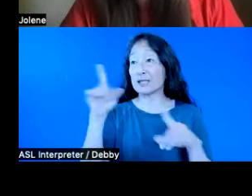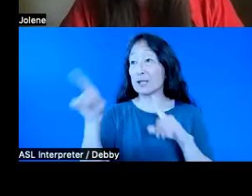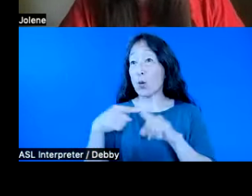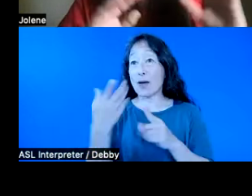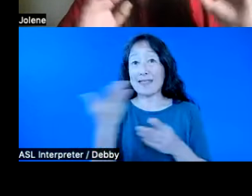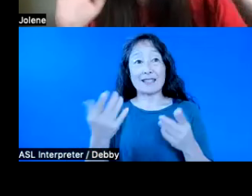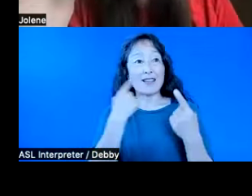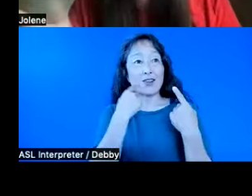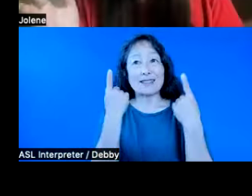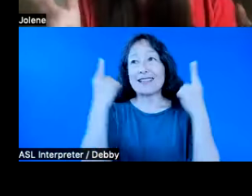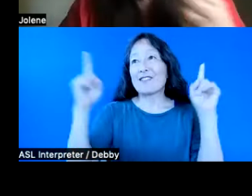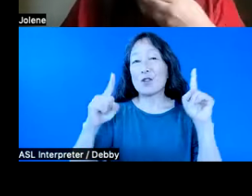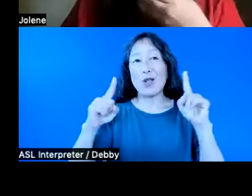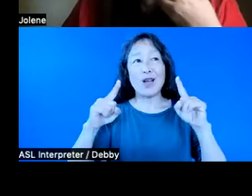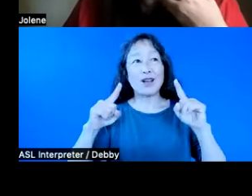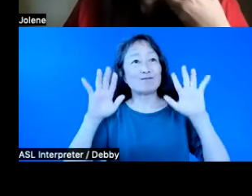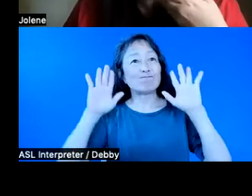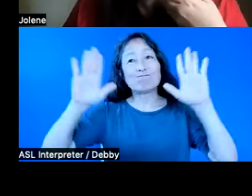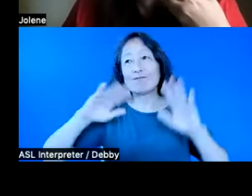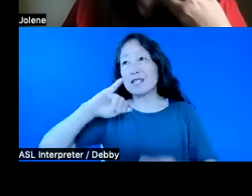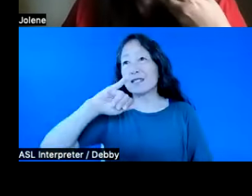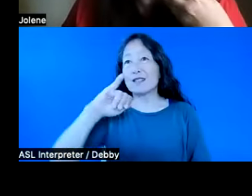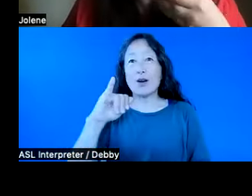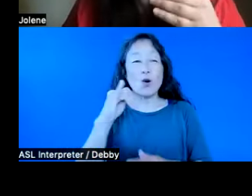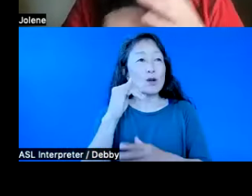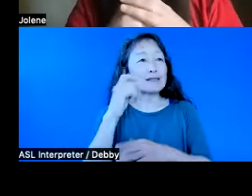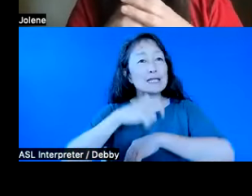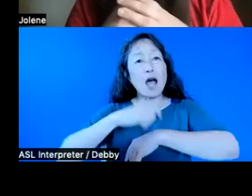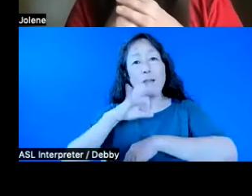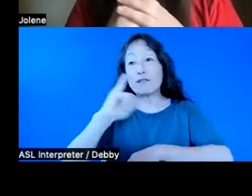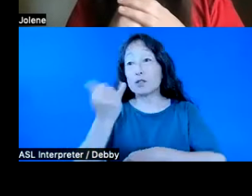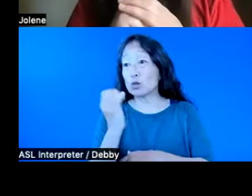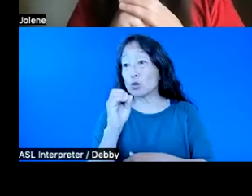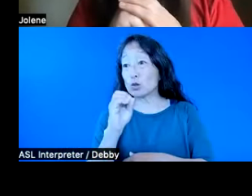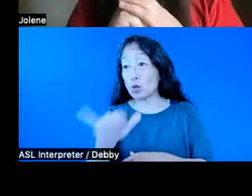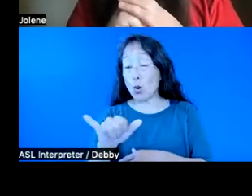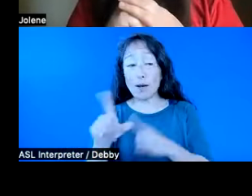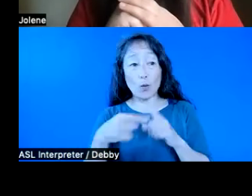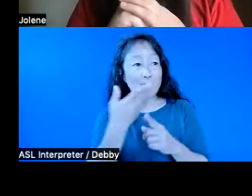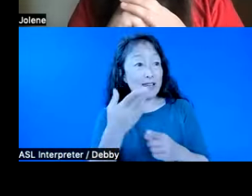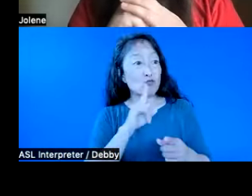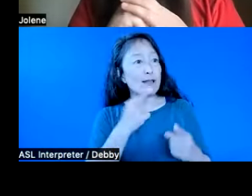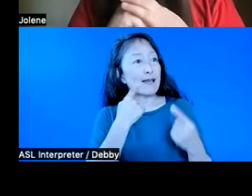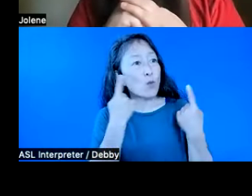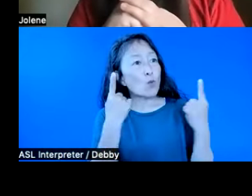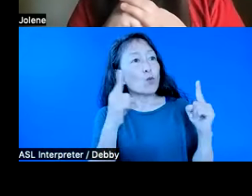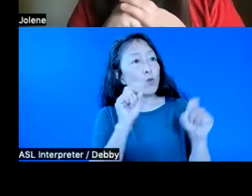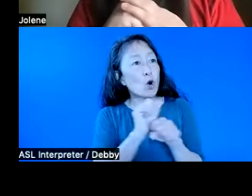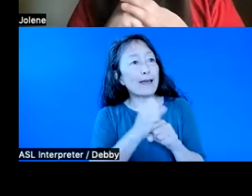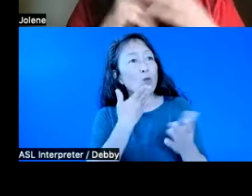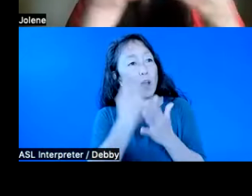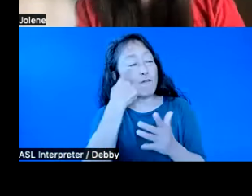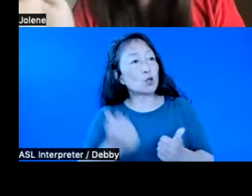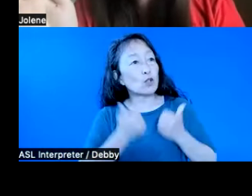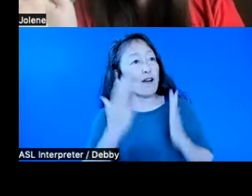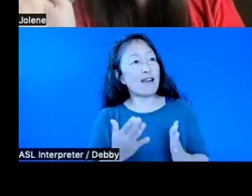the system be working for some survivors, I mean, whatever it is, I think that people need to be like, we did good. And I think that there's